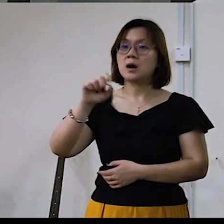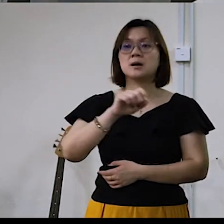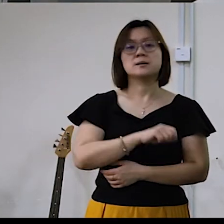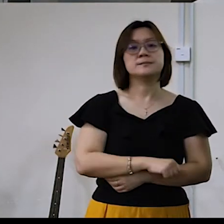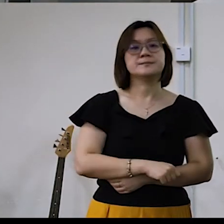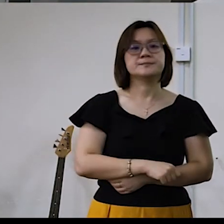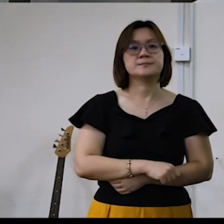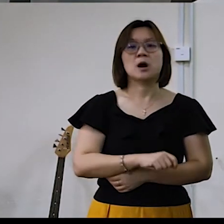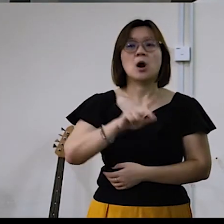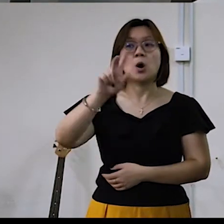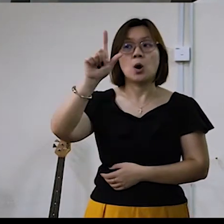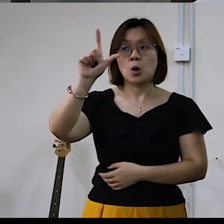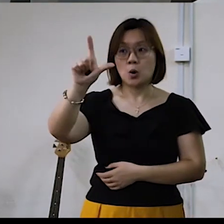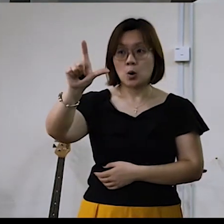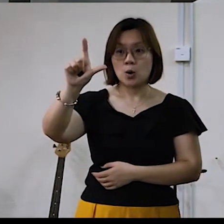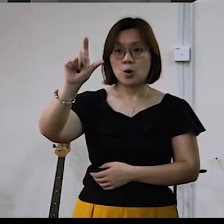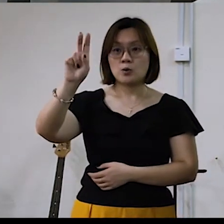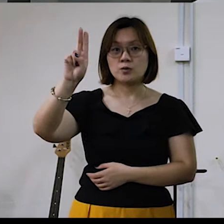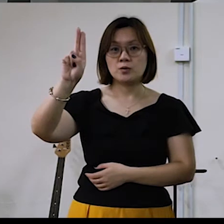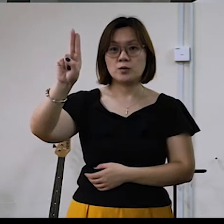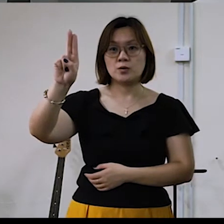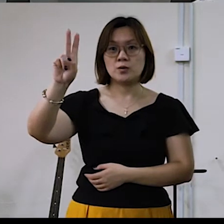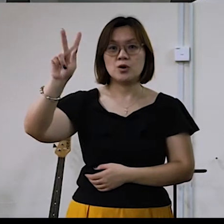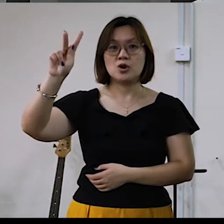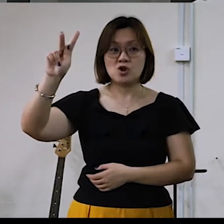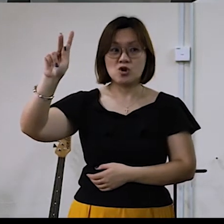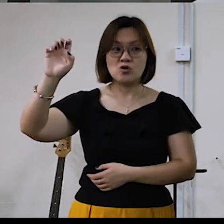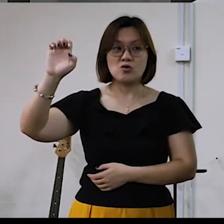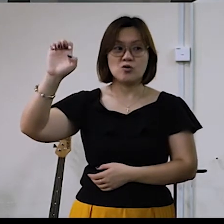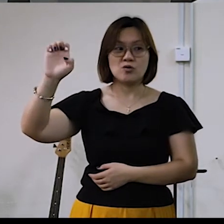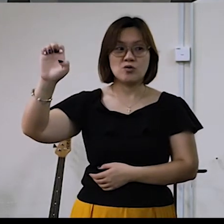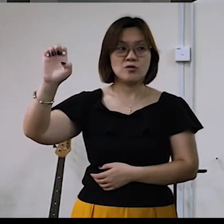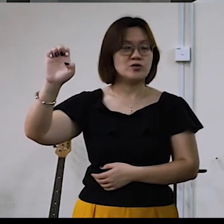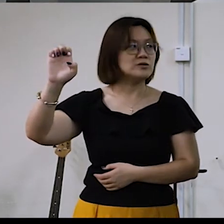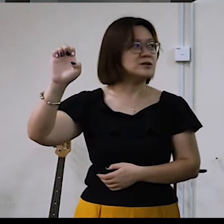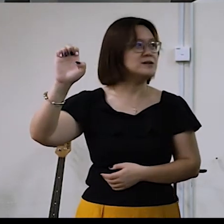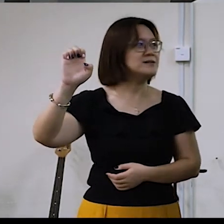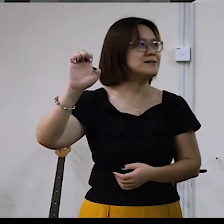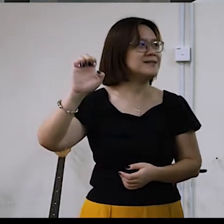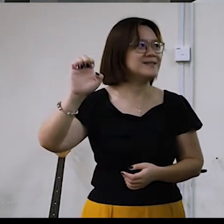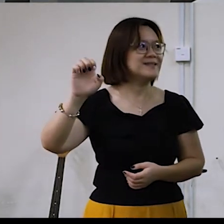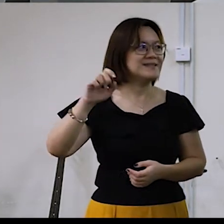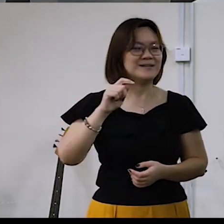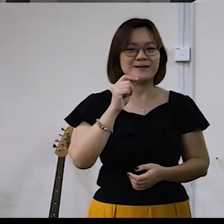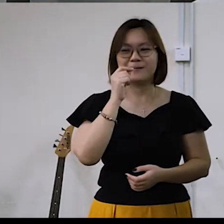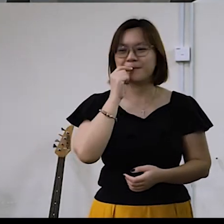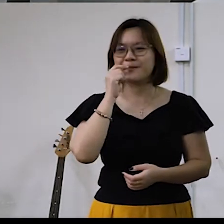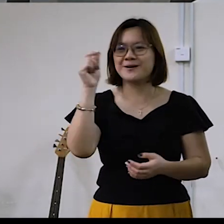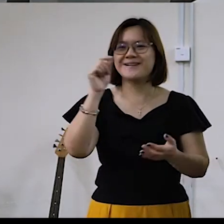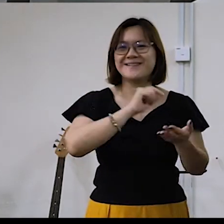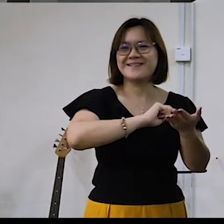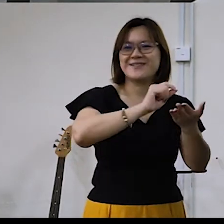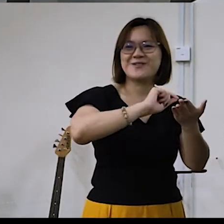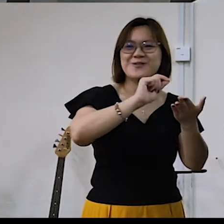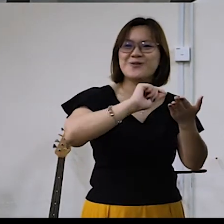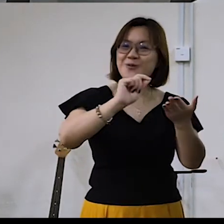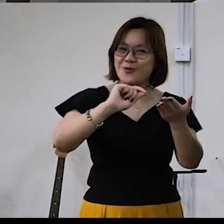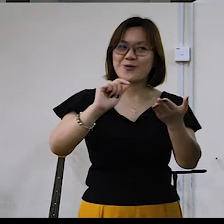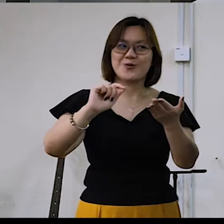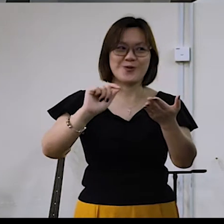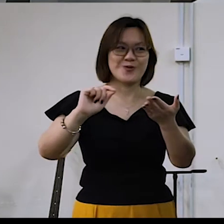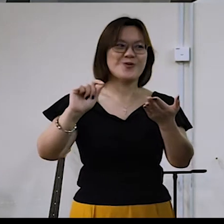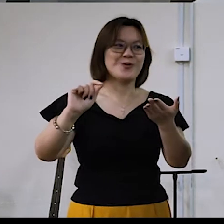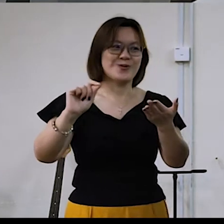who wrote the book of Acts is Dr. Luke. And a lot of people think it's Paul, but if you... Yeah, he's a doctor, that's right. He's a